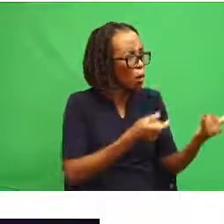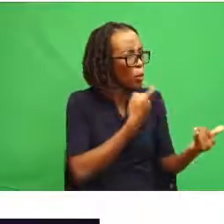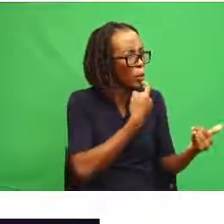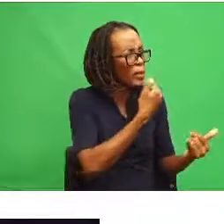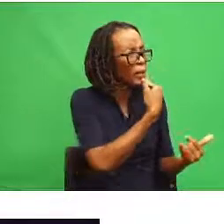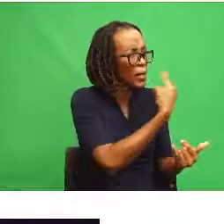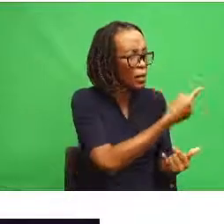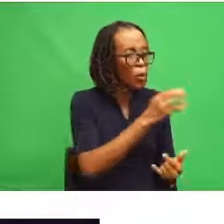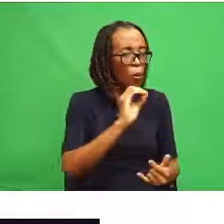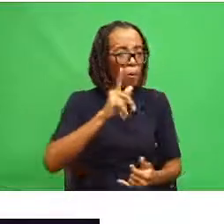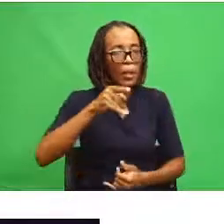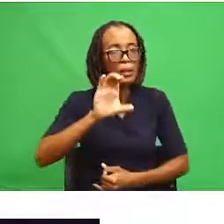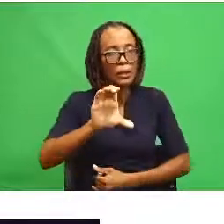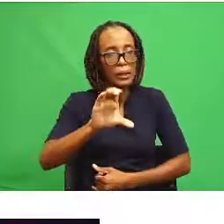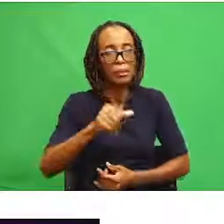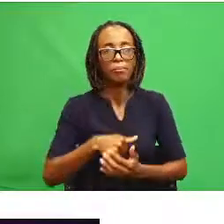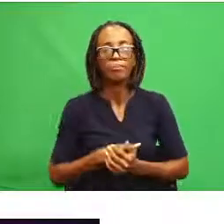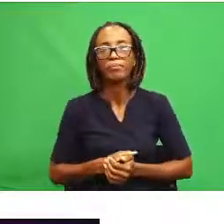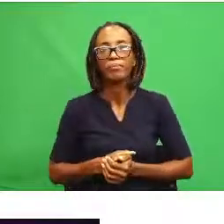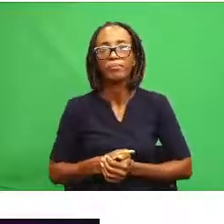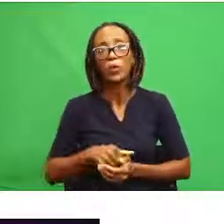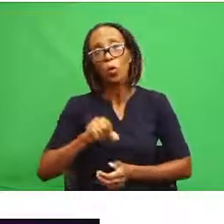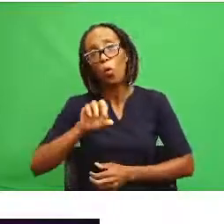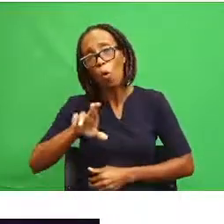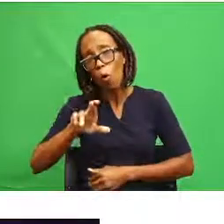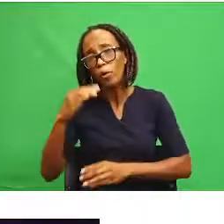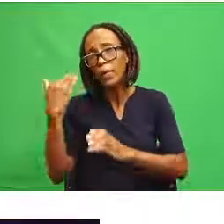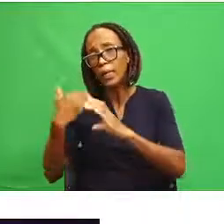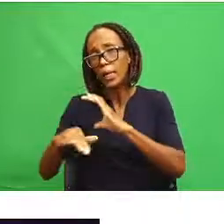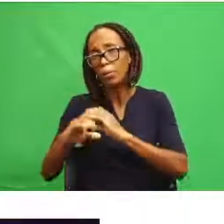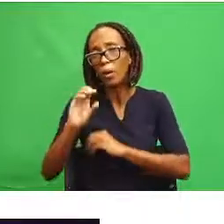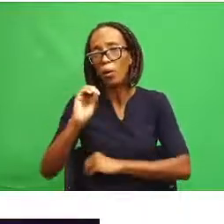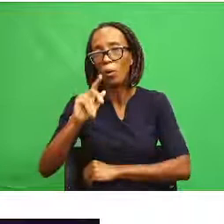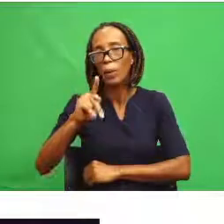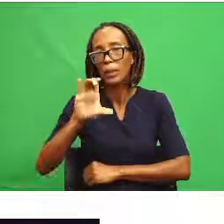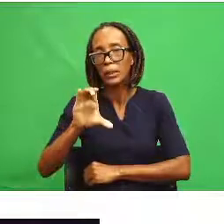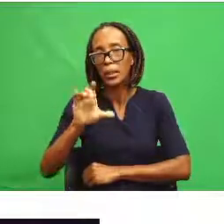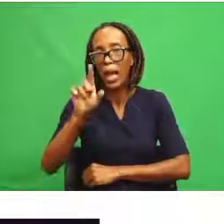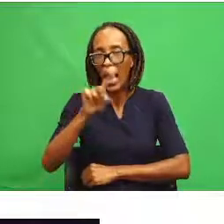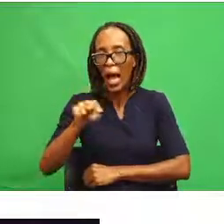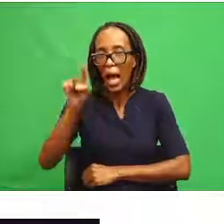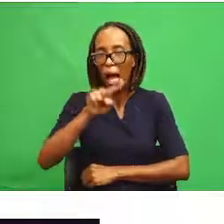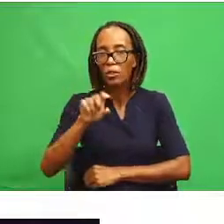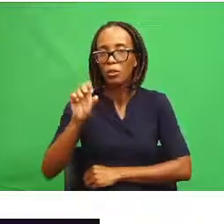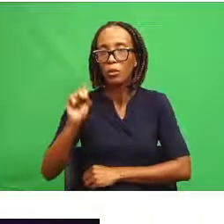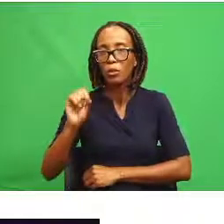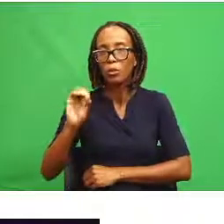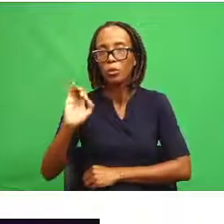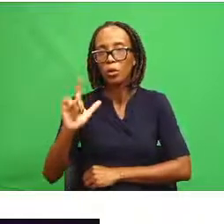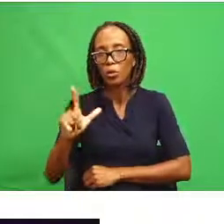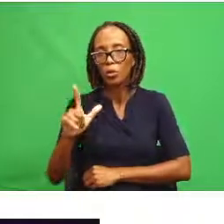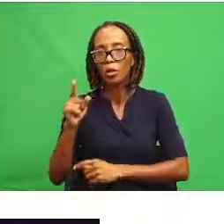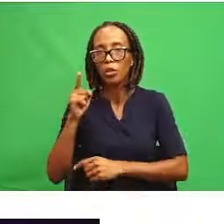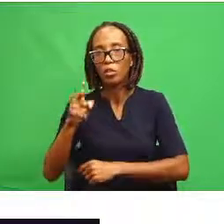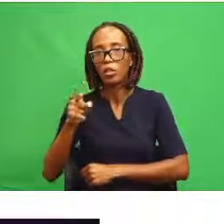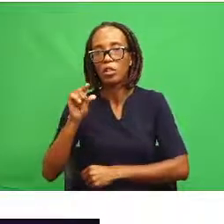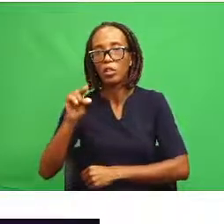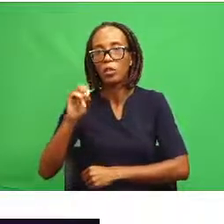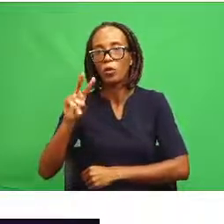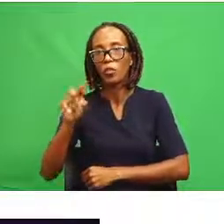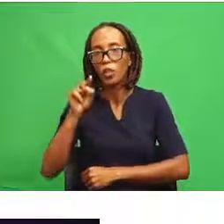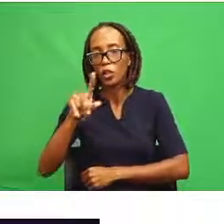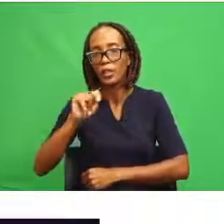you can call. Alternatively, you can email us at opic@social.gov.tt and